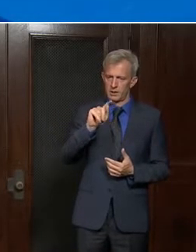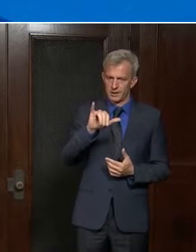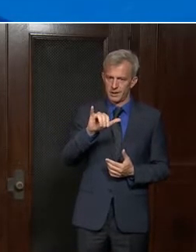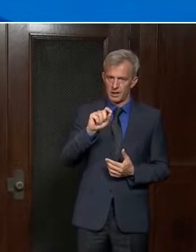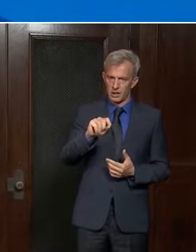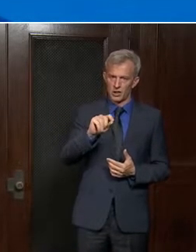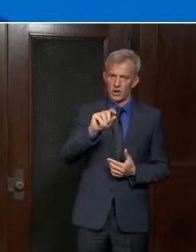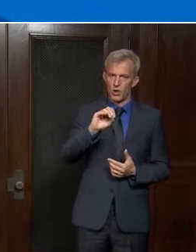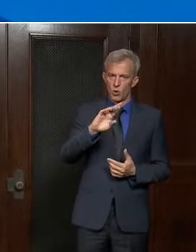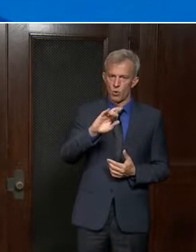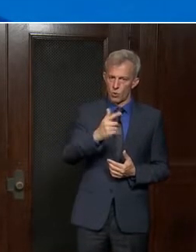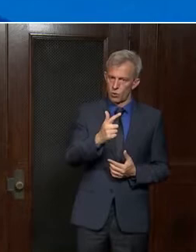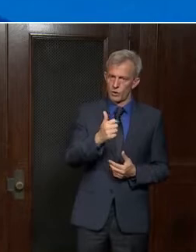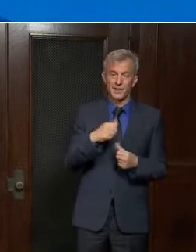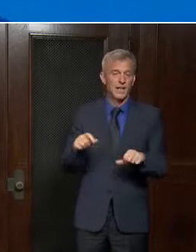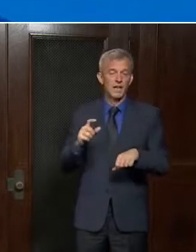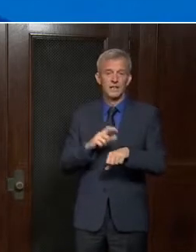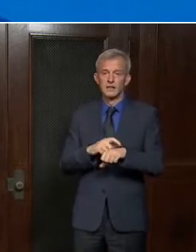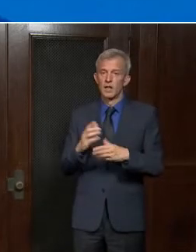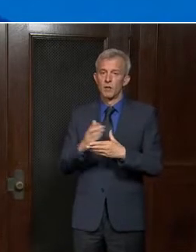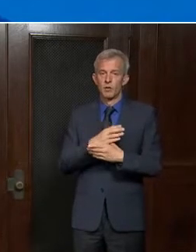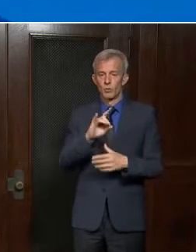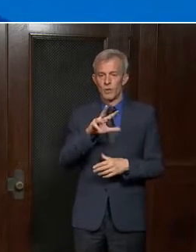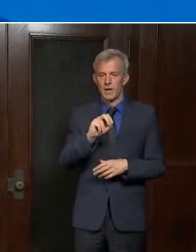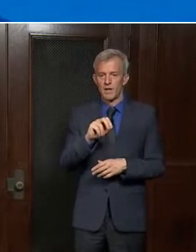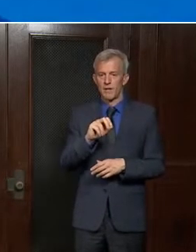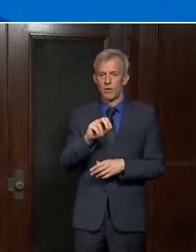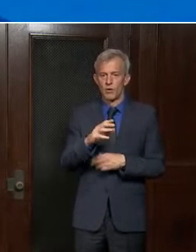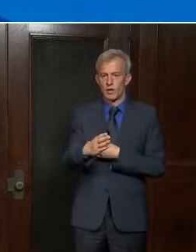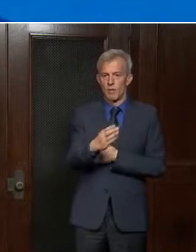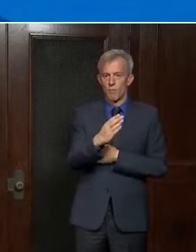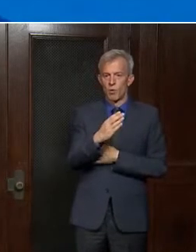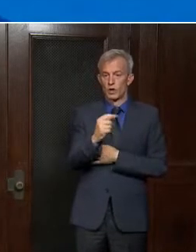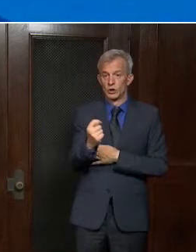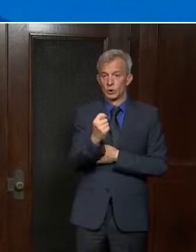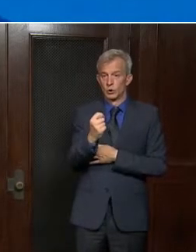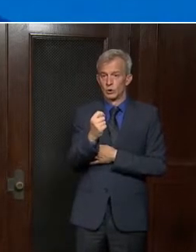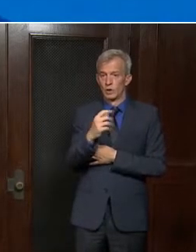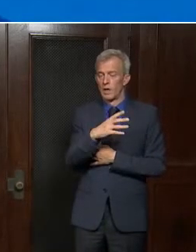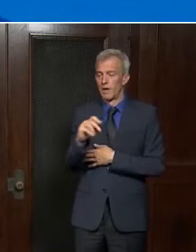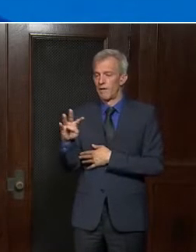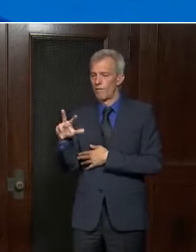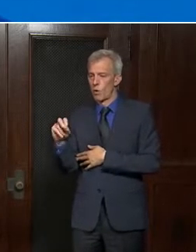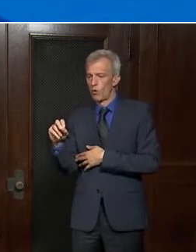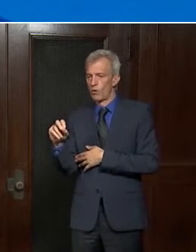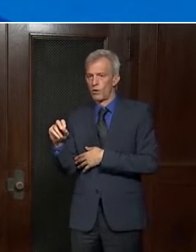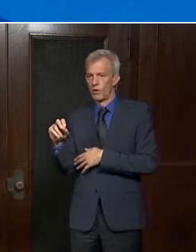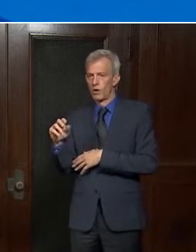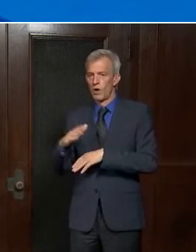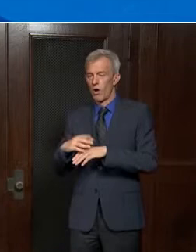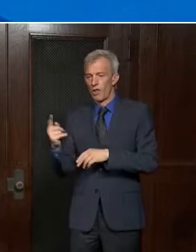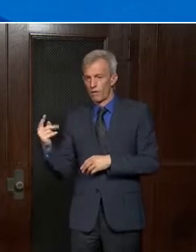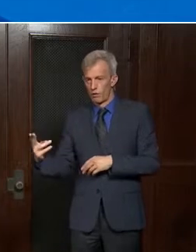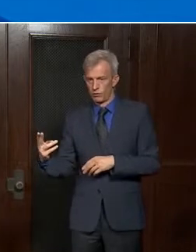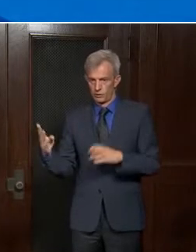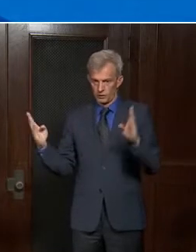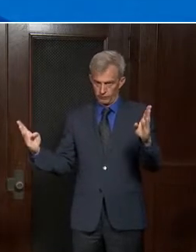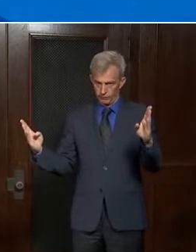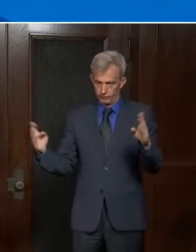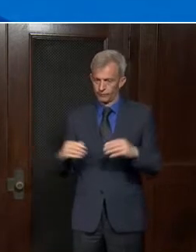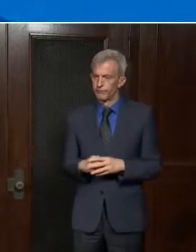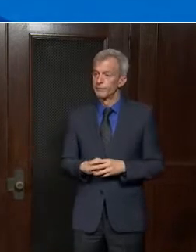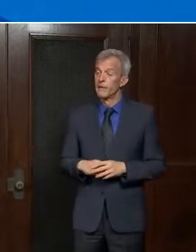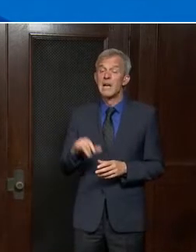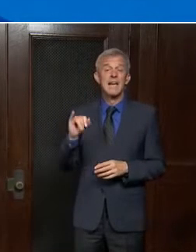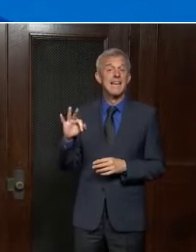hcidla.lacity.org anytime between 8:30 a.m. Tuesday and 4:30 p.m. on Thursday. And if you